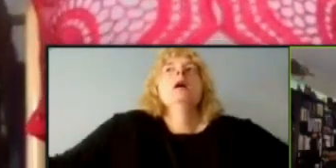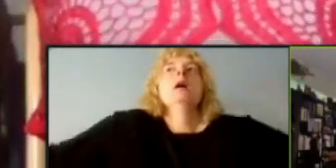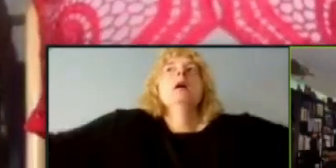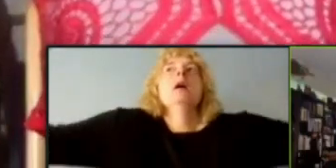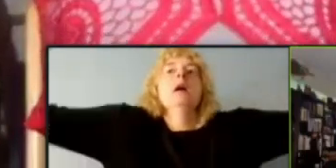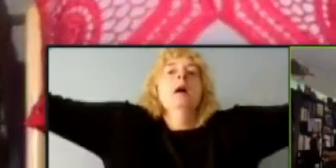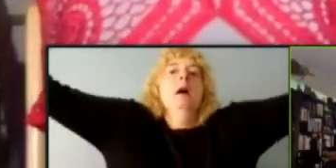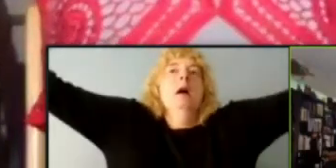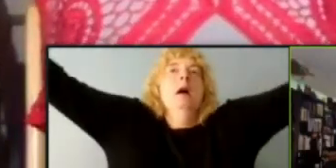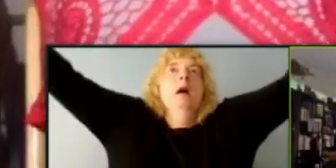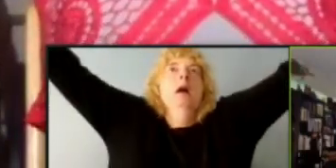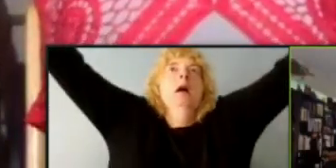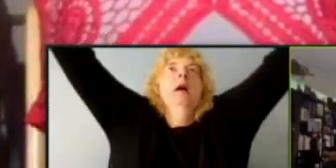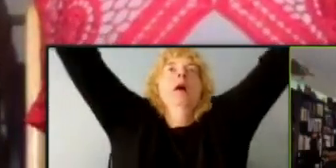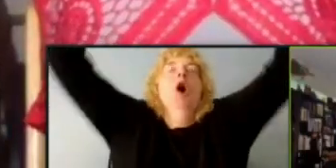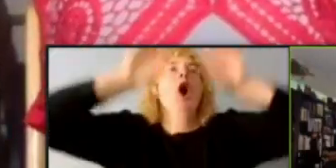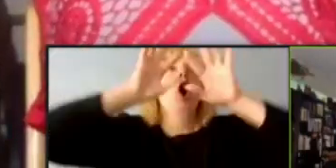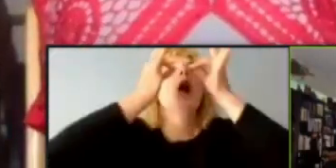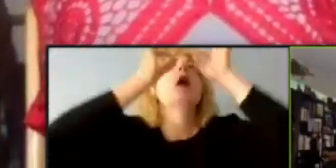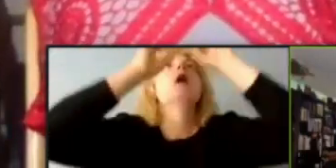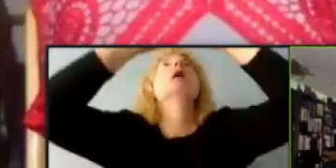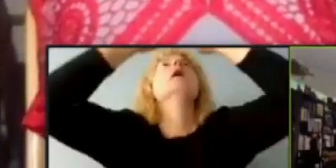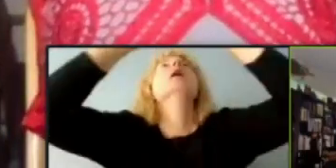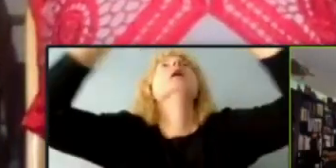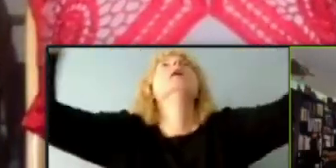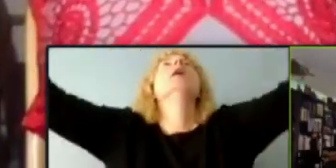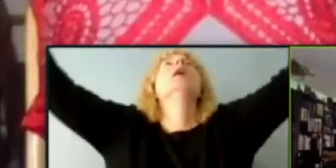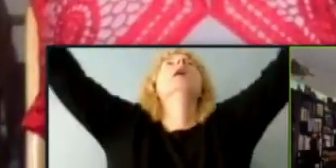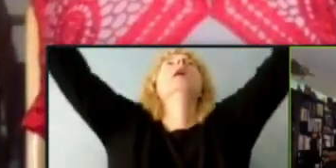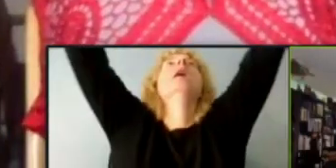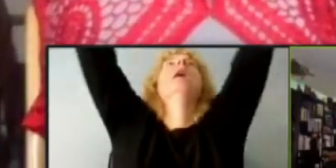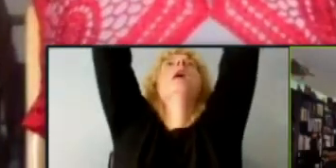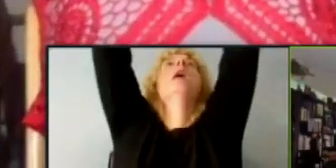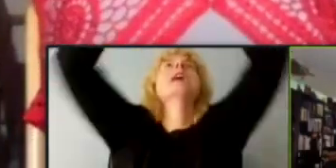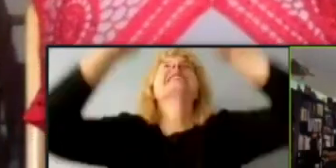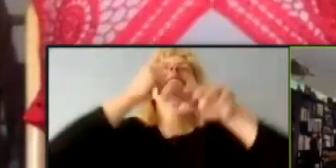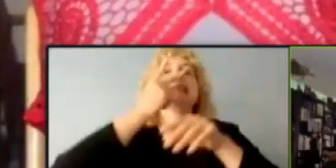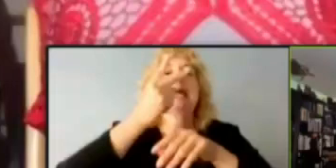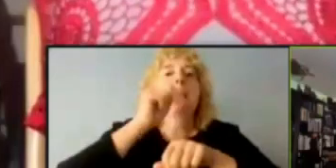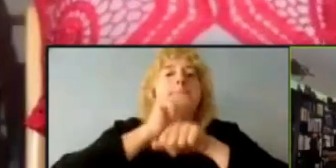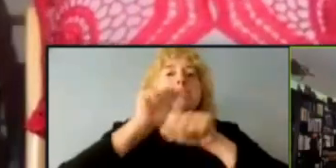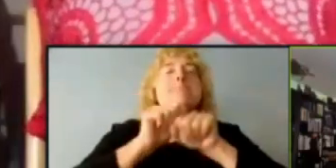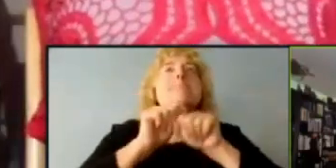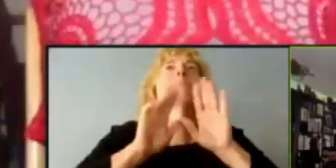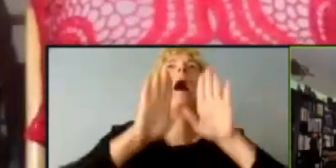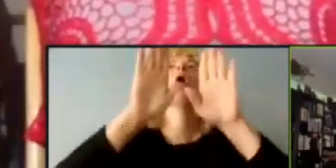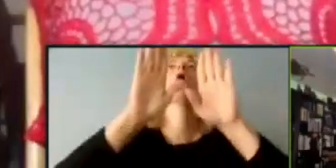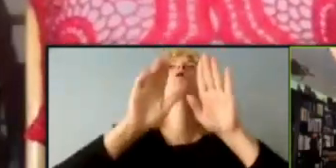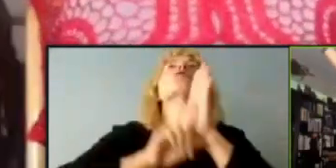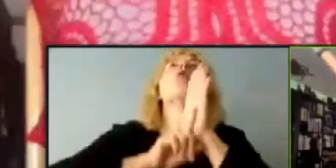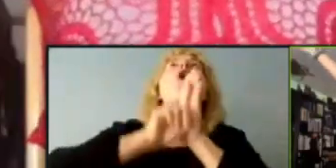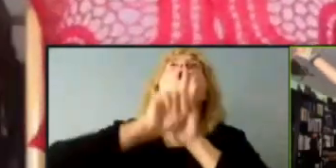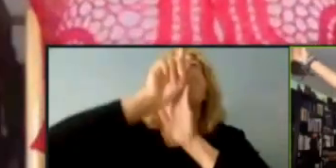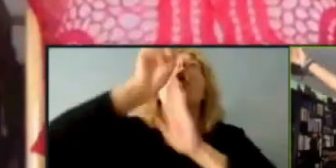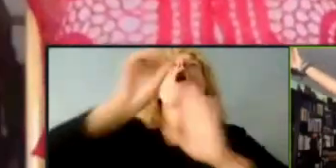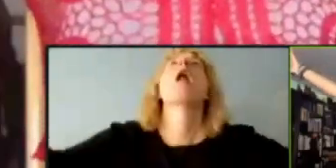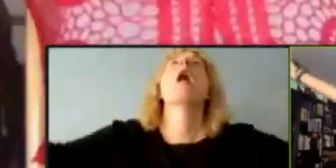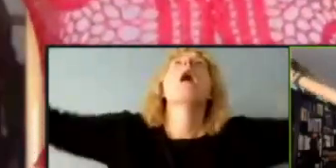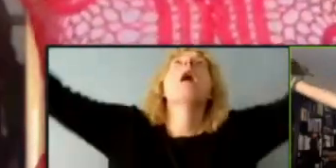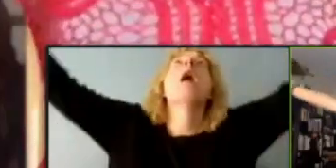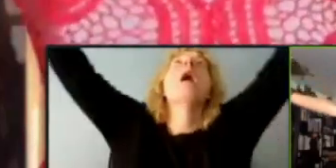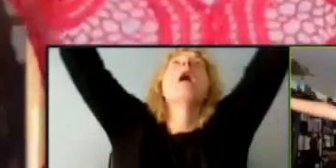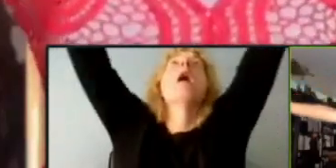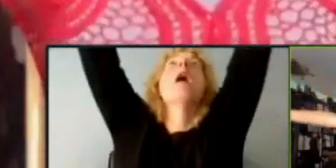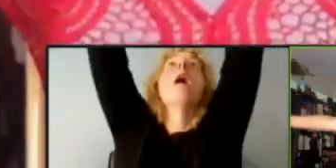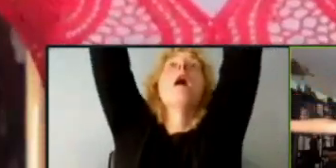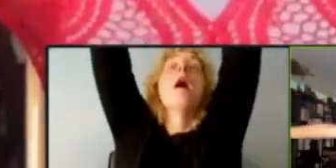can and look up to the very top of your mountain. See how tall it is. And then as you exhale, bring your arms